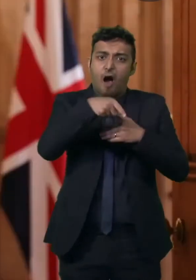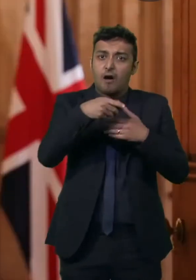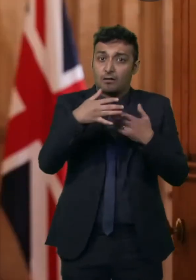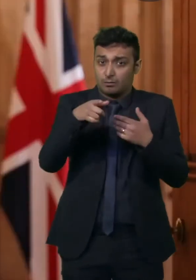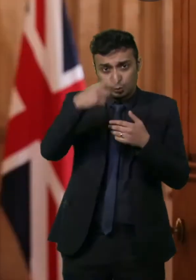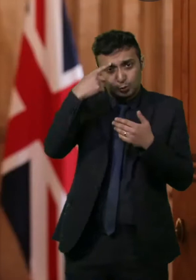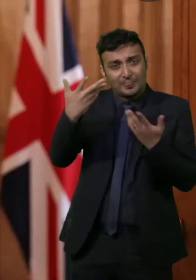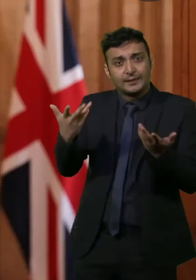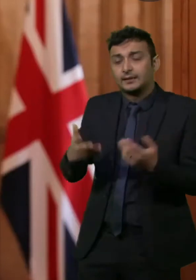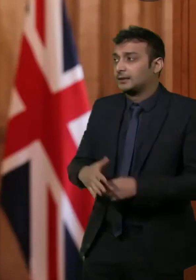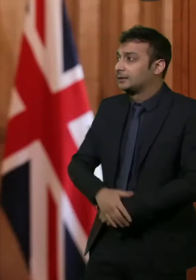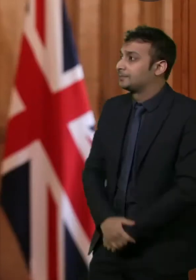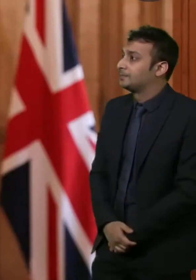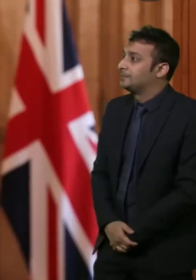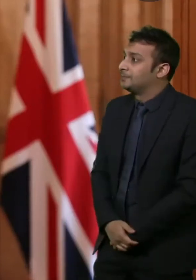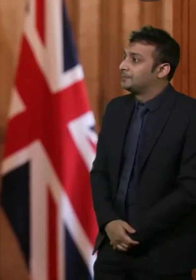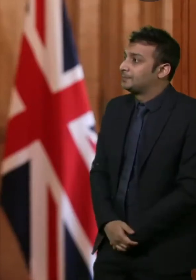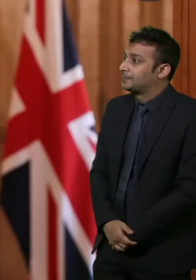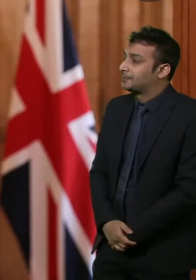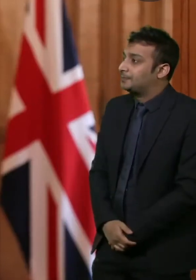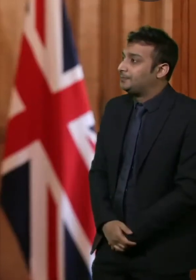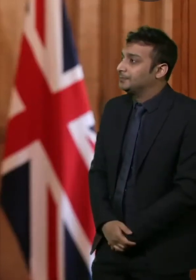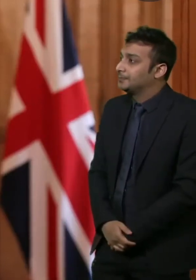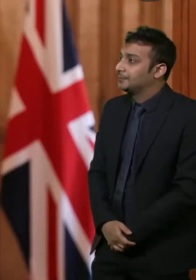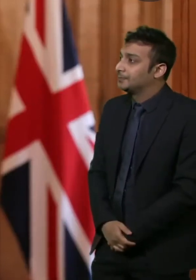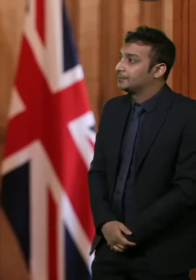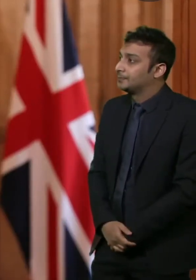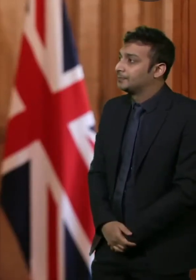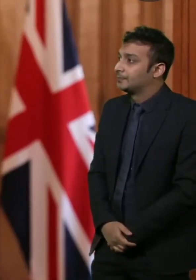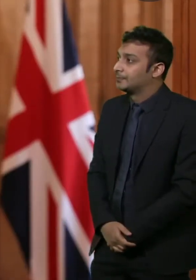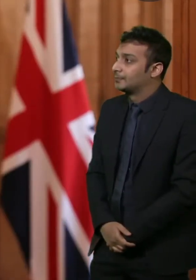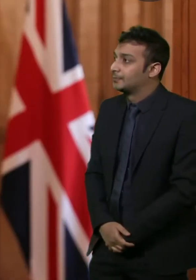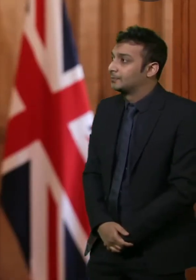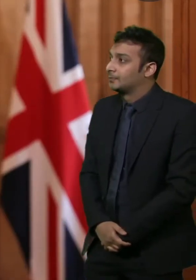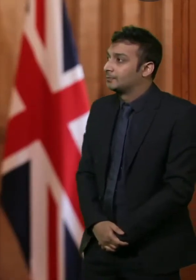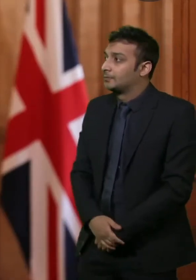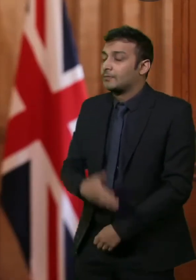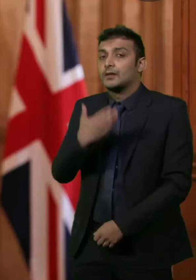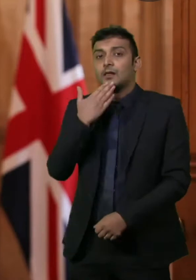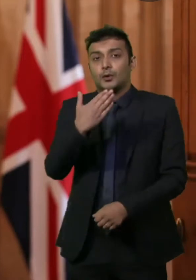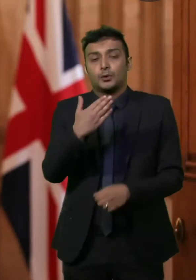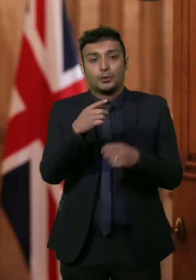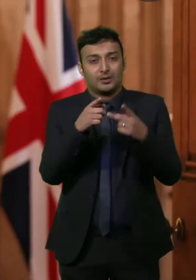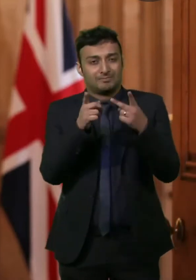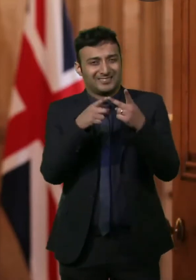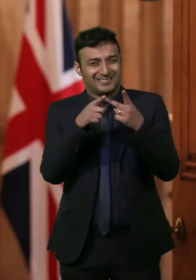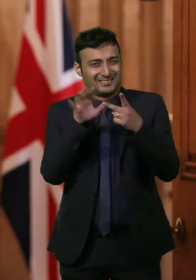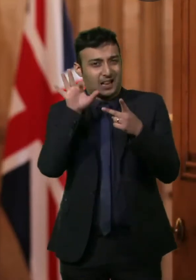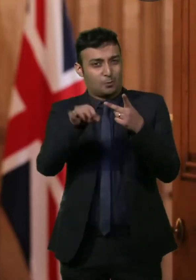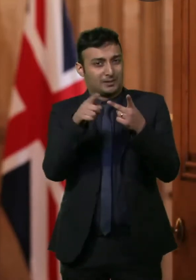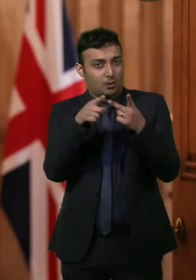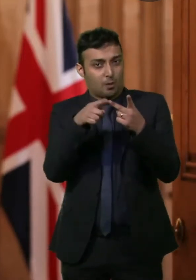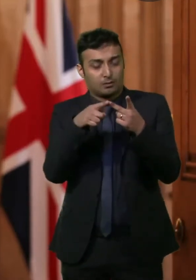Ben, thank you very much. Look, on your second question, perhaps the best thing I can say is that I've always had the